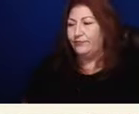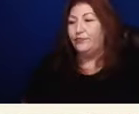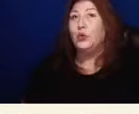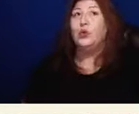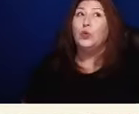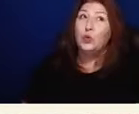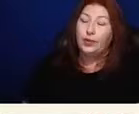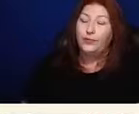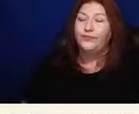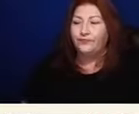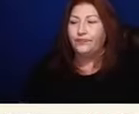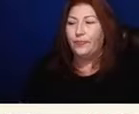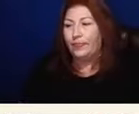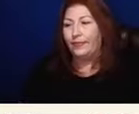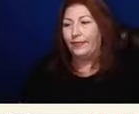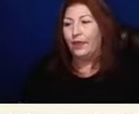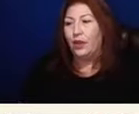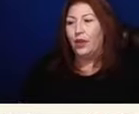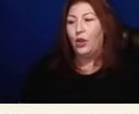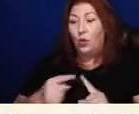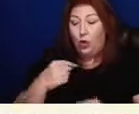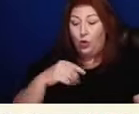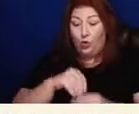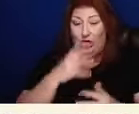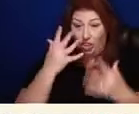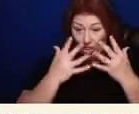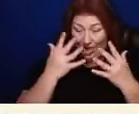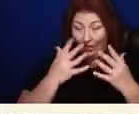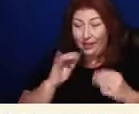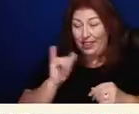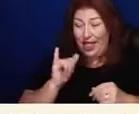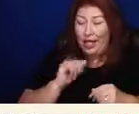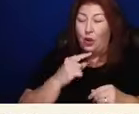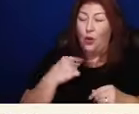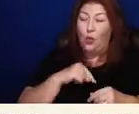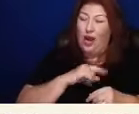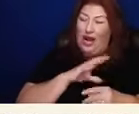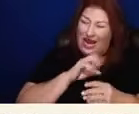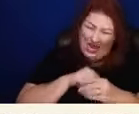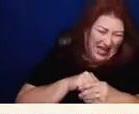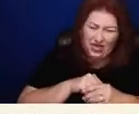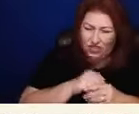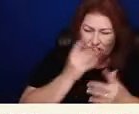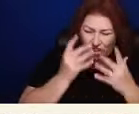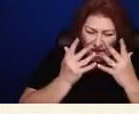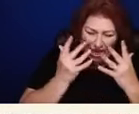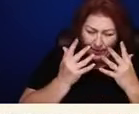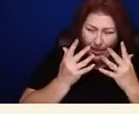okay. So when we're in shame, like when we are in knee deep in shame,